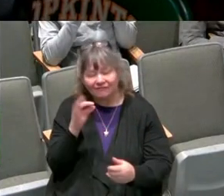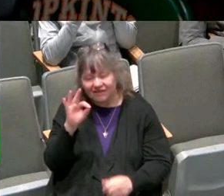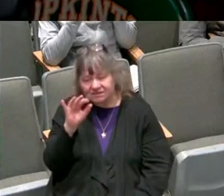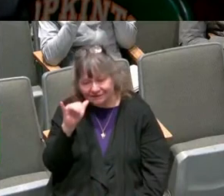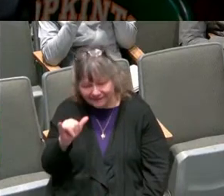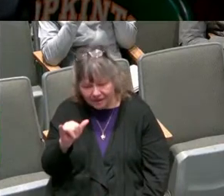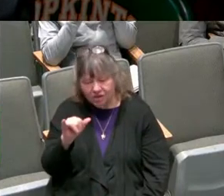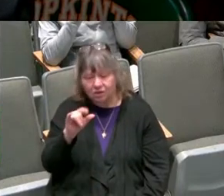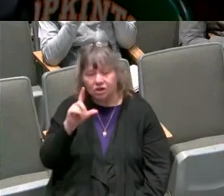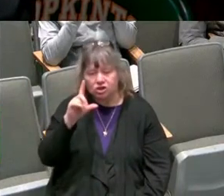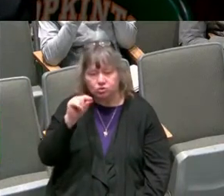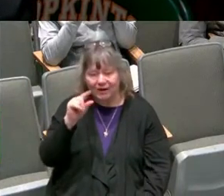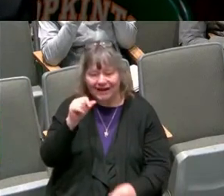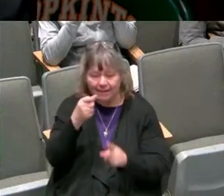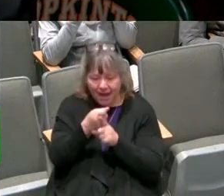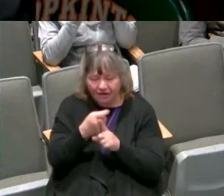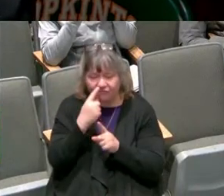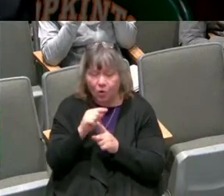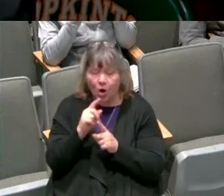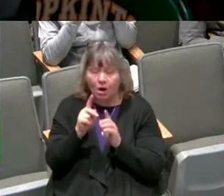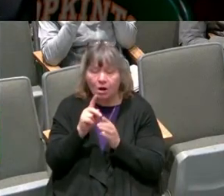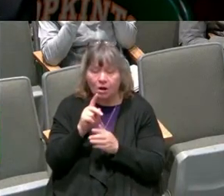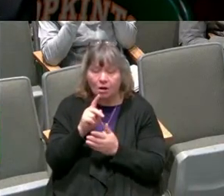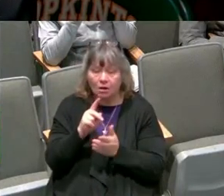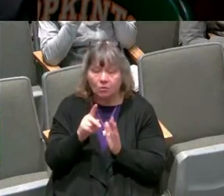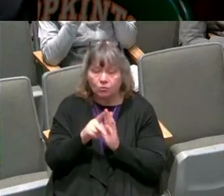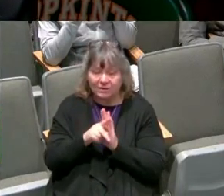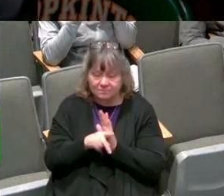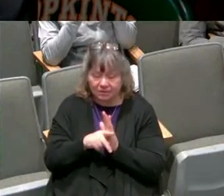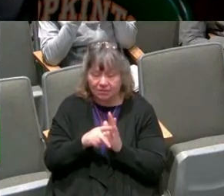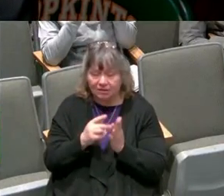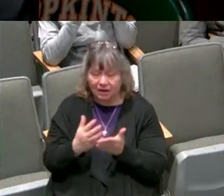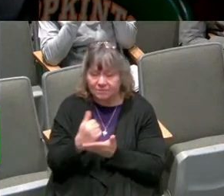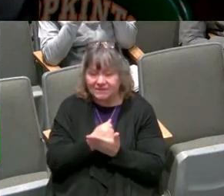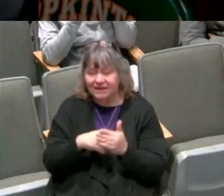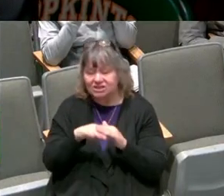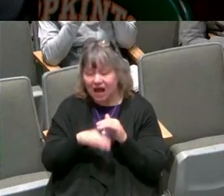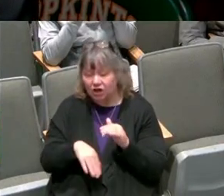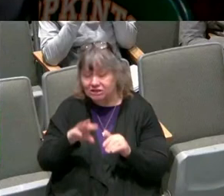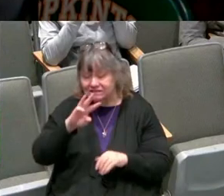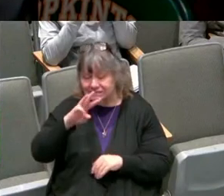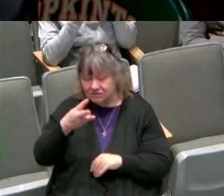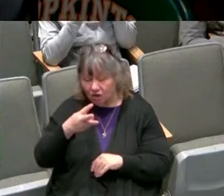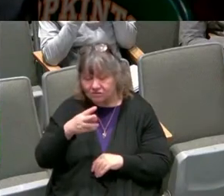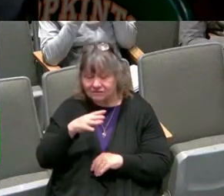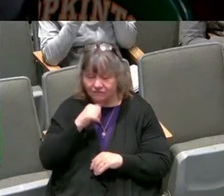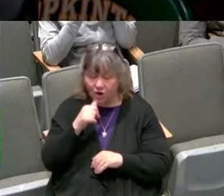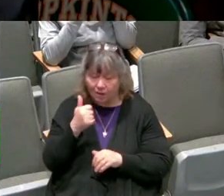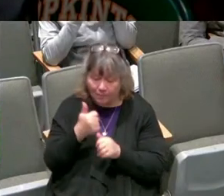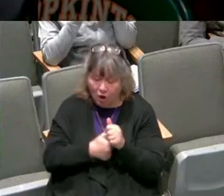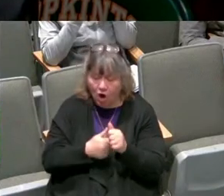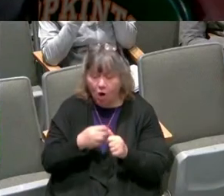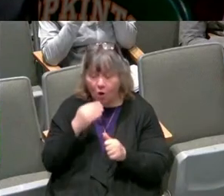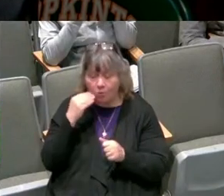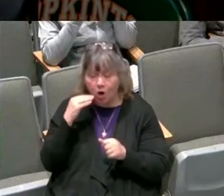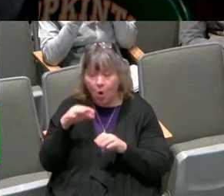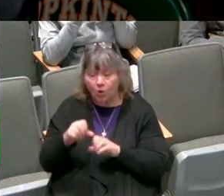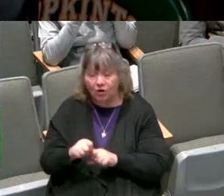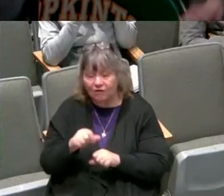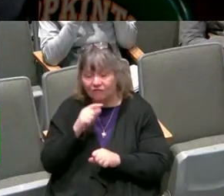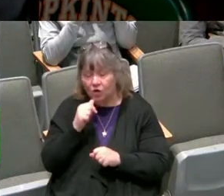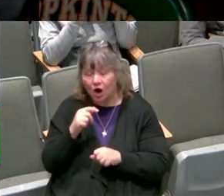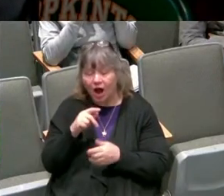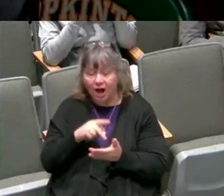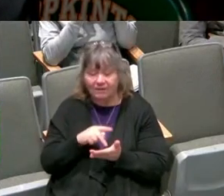fiscal year 20 tax impact for principal interest payments on this proposed debt is just under six dollars in the peak year for a homeowner without Hopkins average house